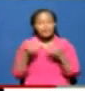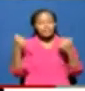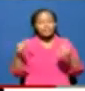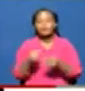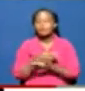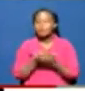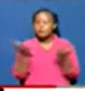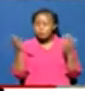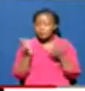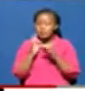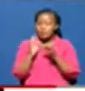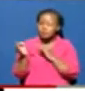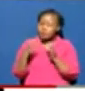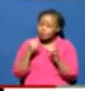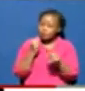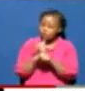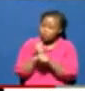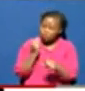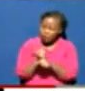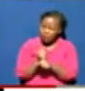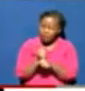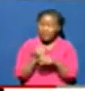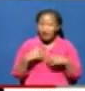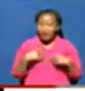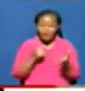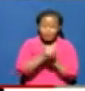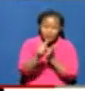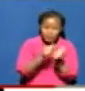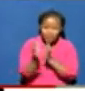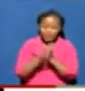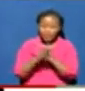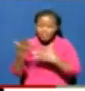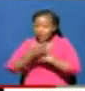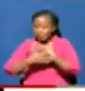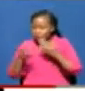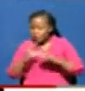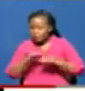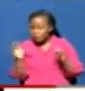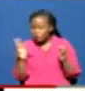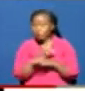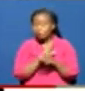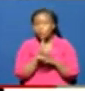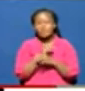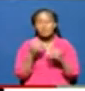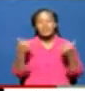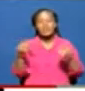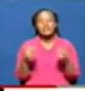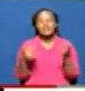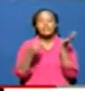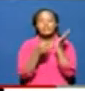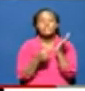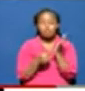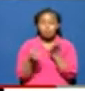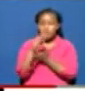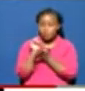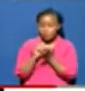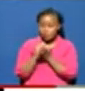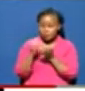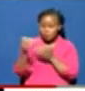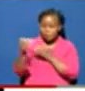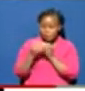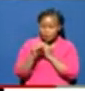to do assignments, if they don't have a printer and a computer, they will use the closest digital center to them. Yes. So that's one of the things that really revived